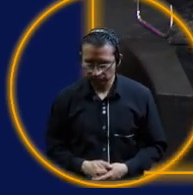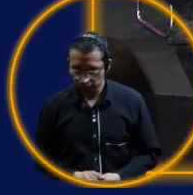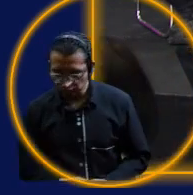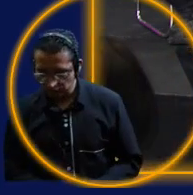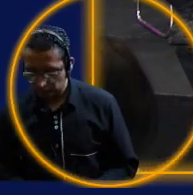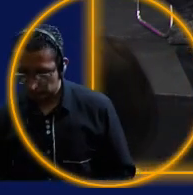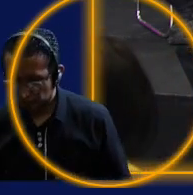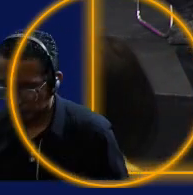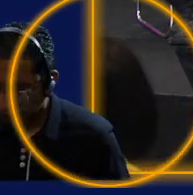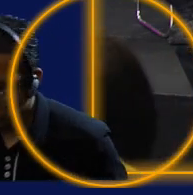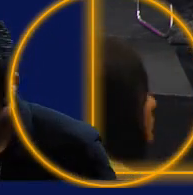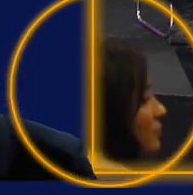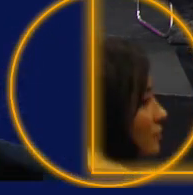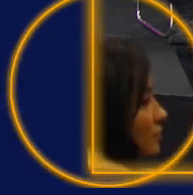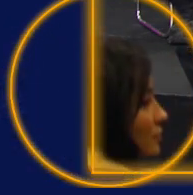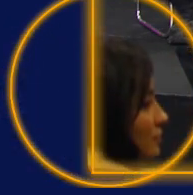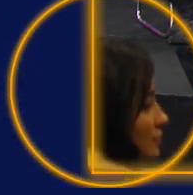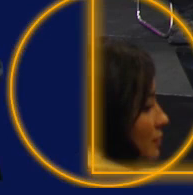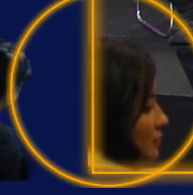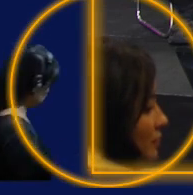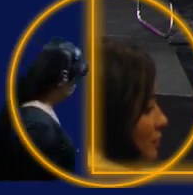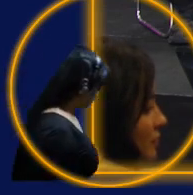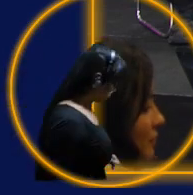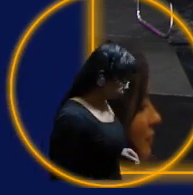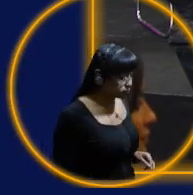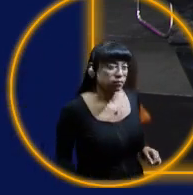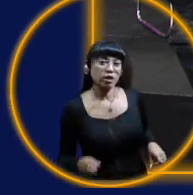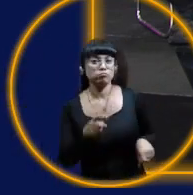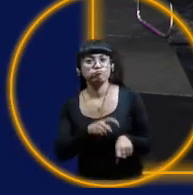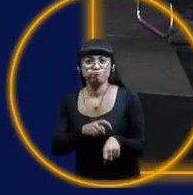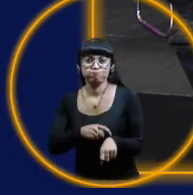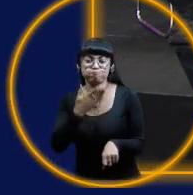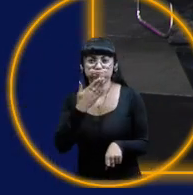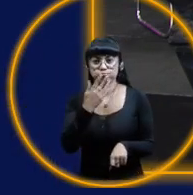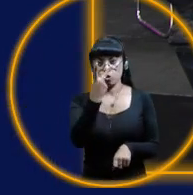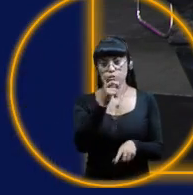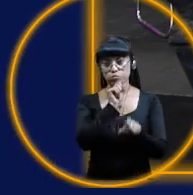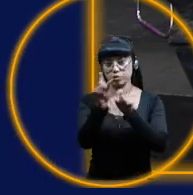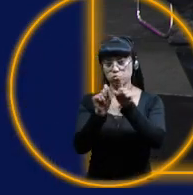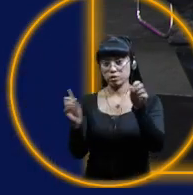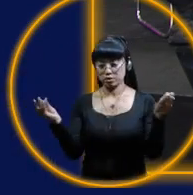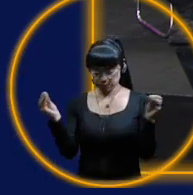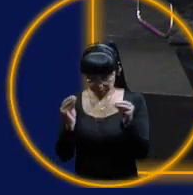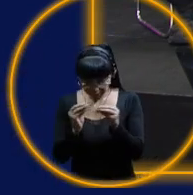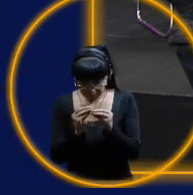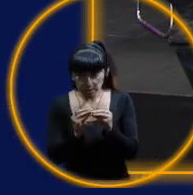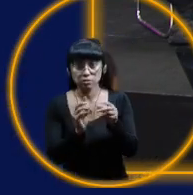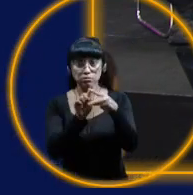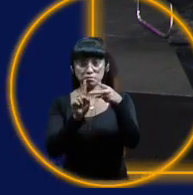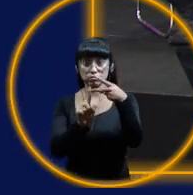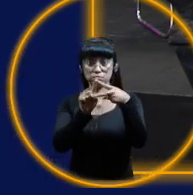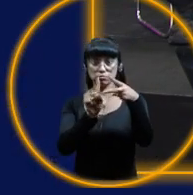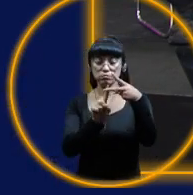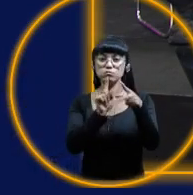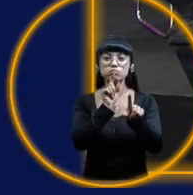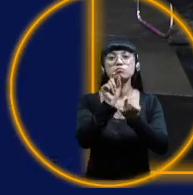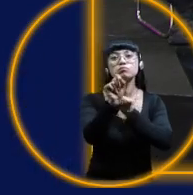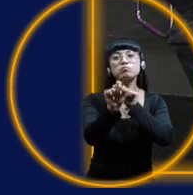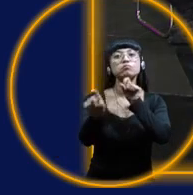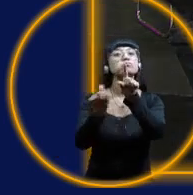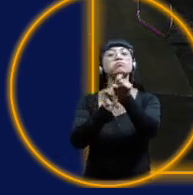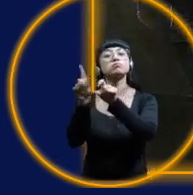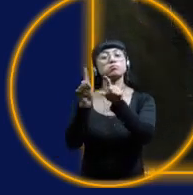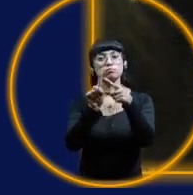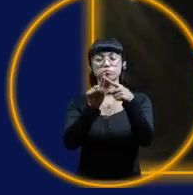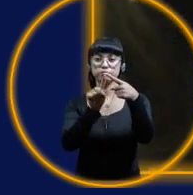two. Yeah. Go ahead. Okay, so I'm going to ask in two different ways. The